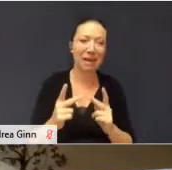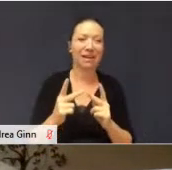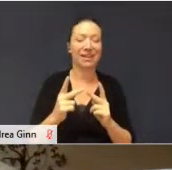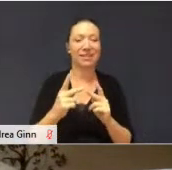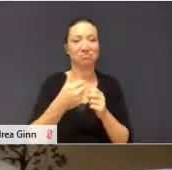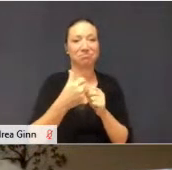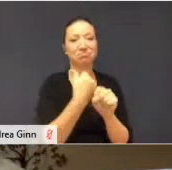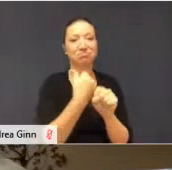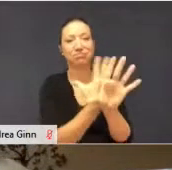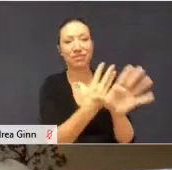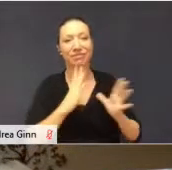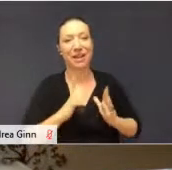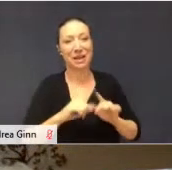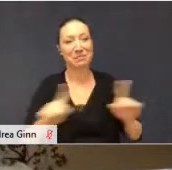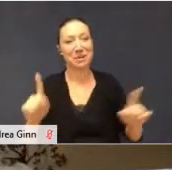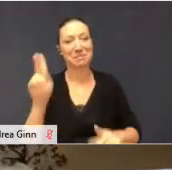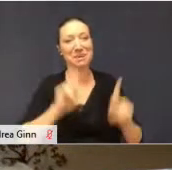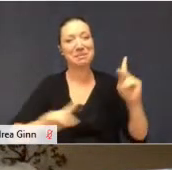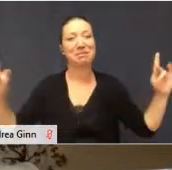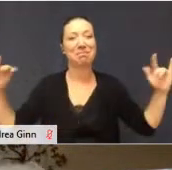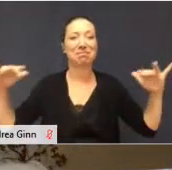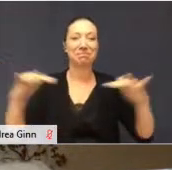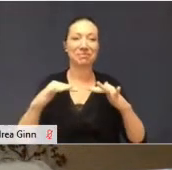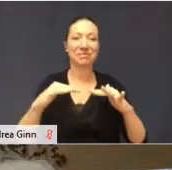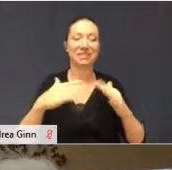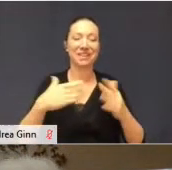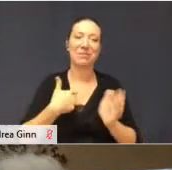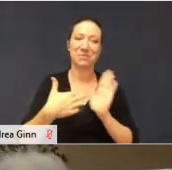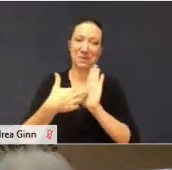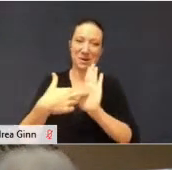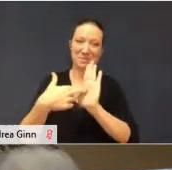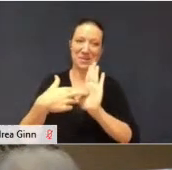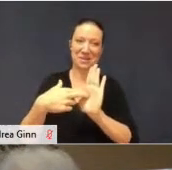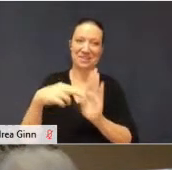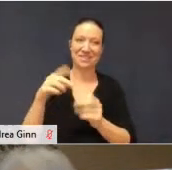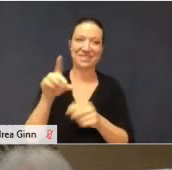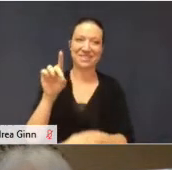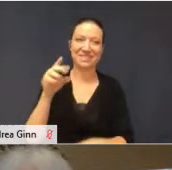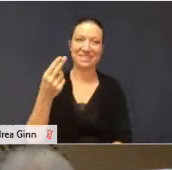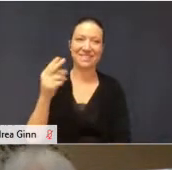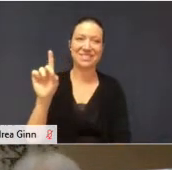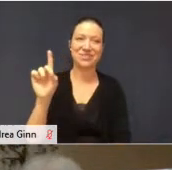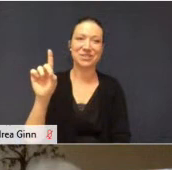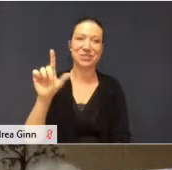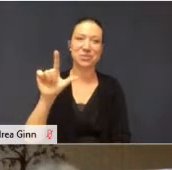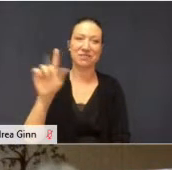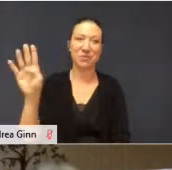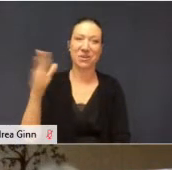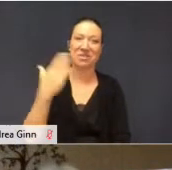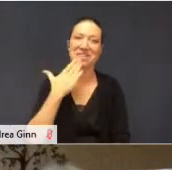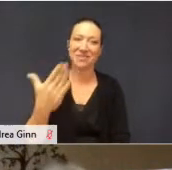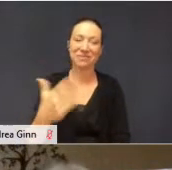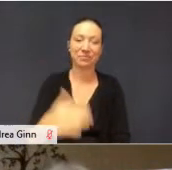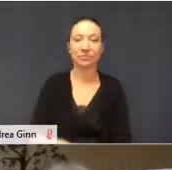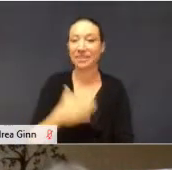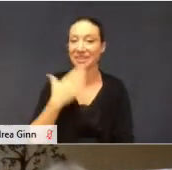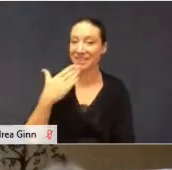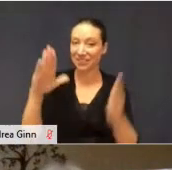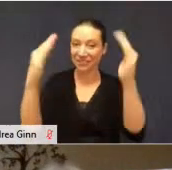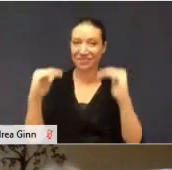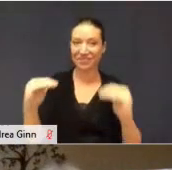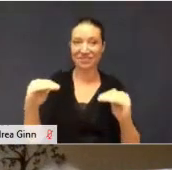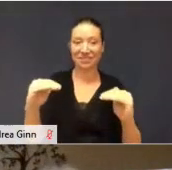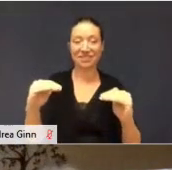Good morning to everyone. I represent District 24. Great. Thank you, Senator. Representative Patricia